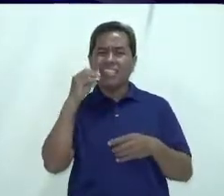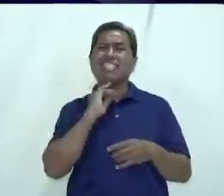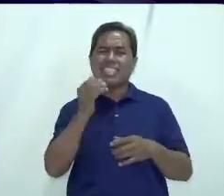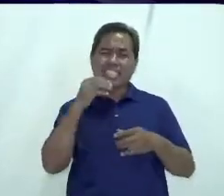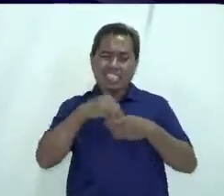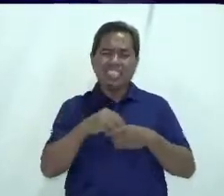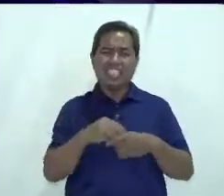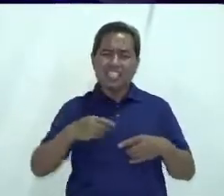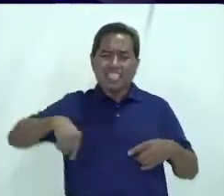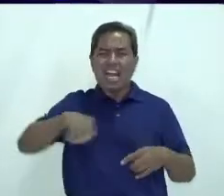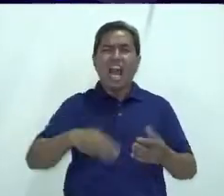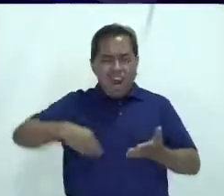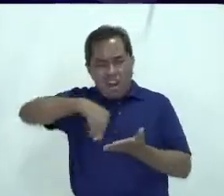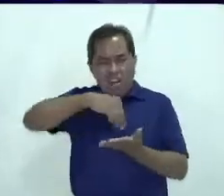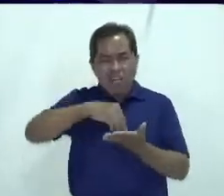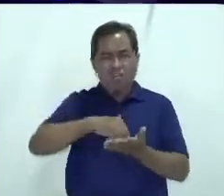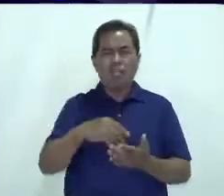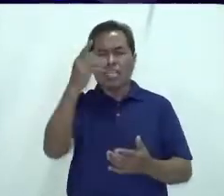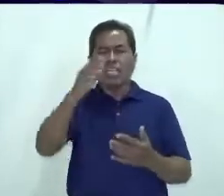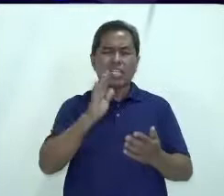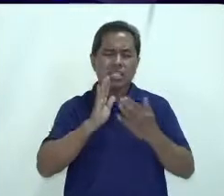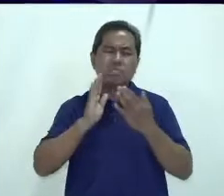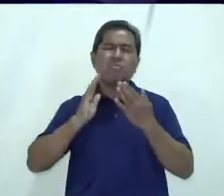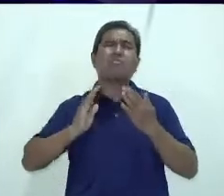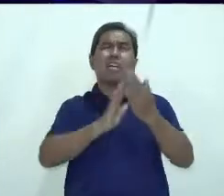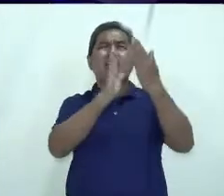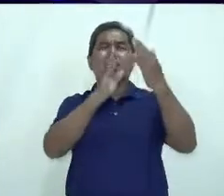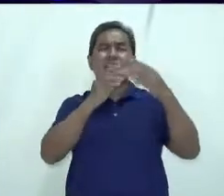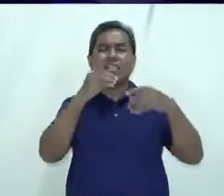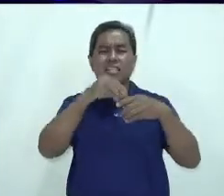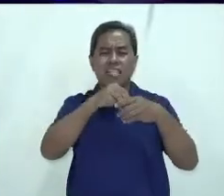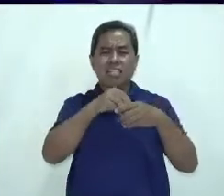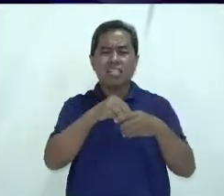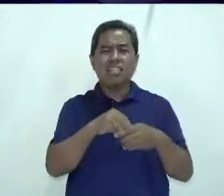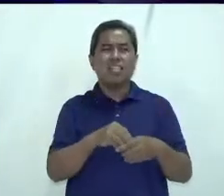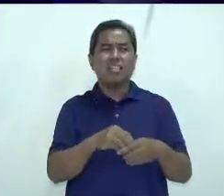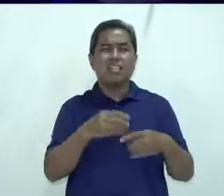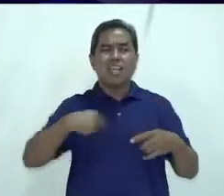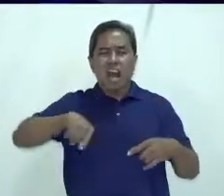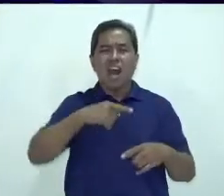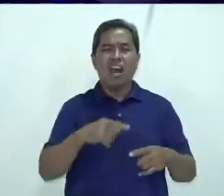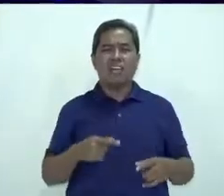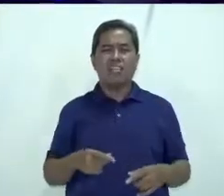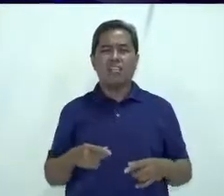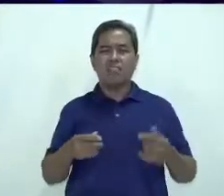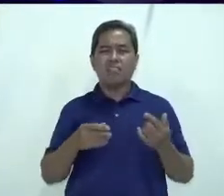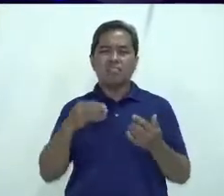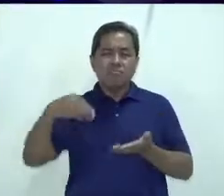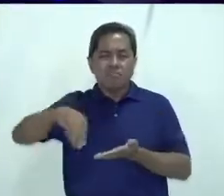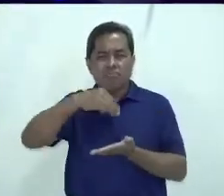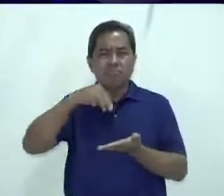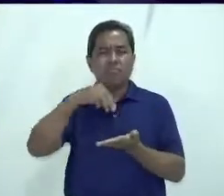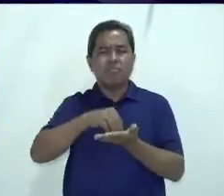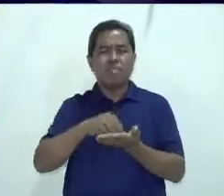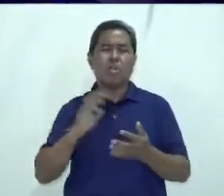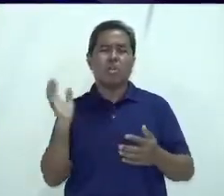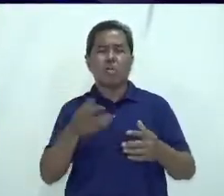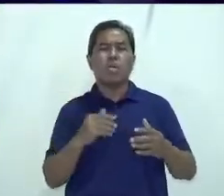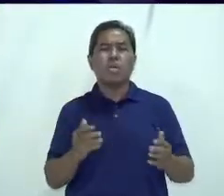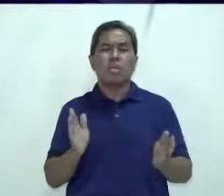His presence is in our midst. Hallelujah. We praise you, Lord. We praise you,